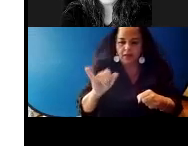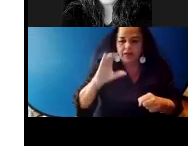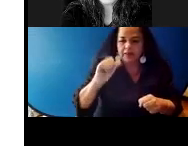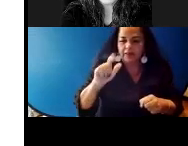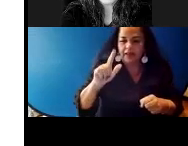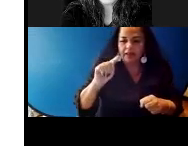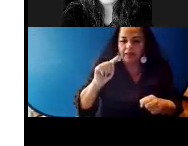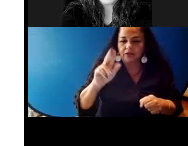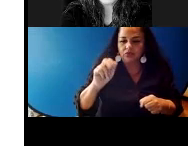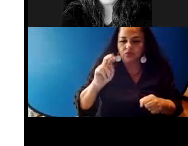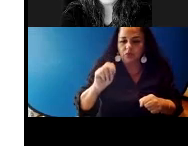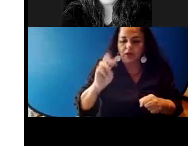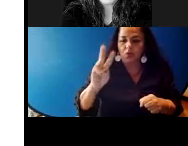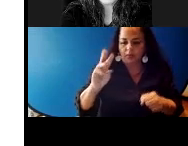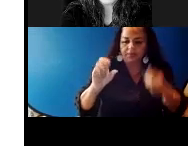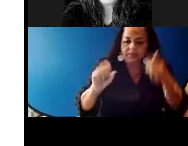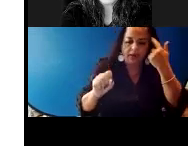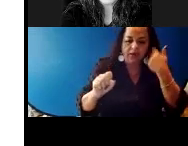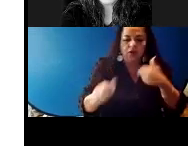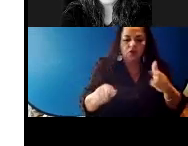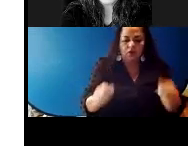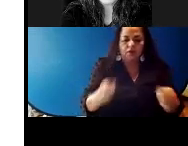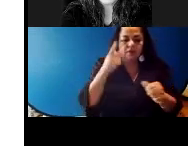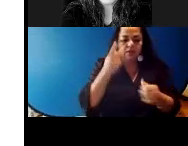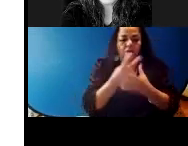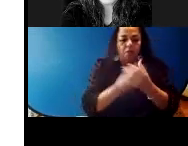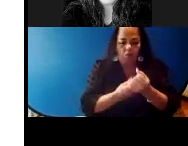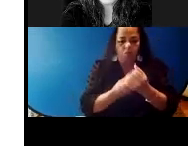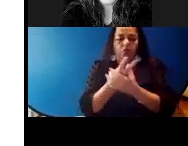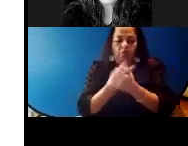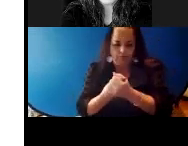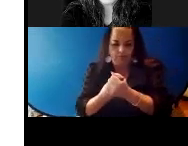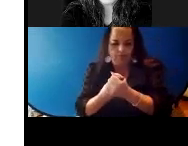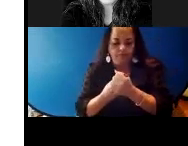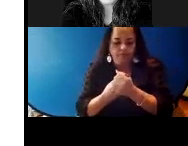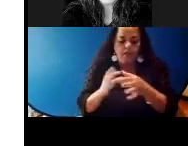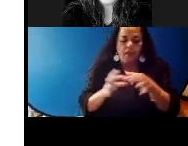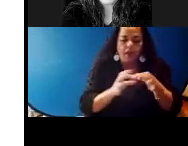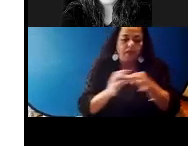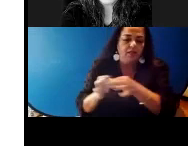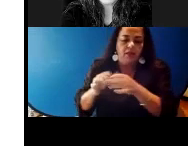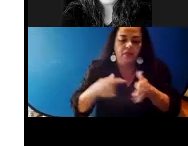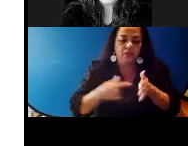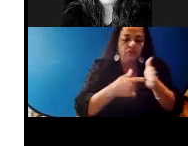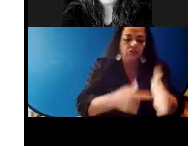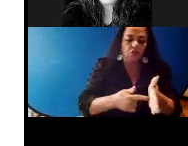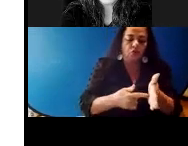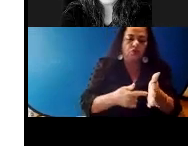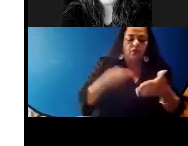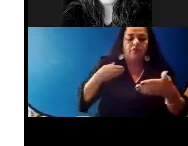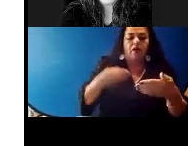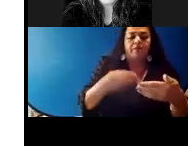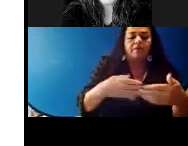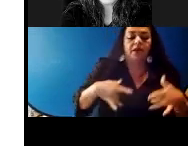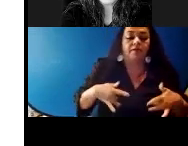website. So you'll be able to see on both websites a link that shows just the upcoming events in the series, as well